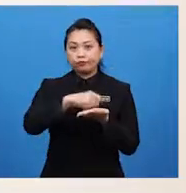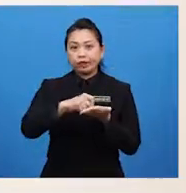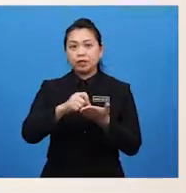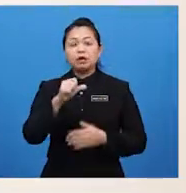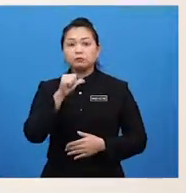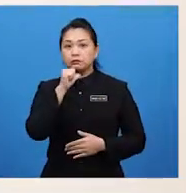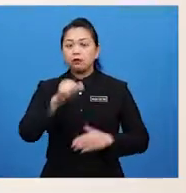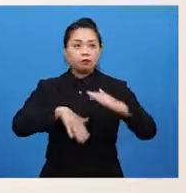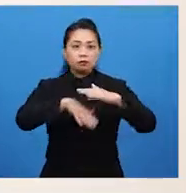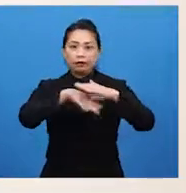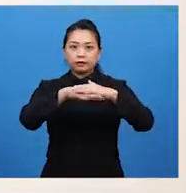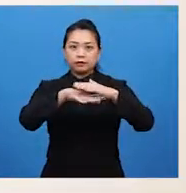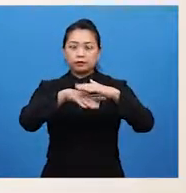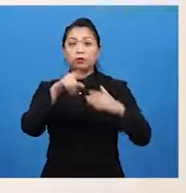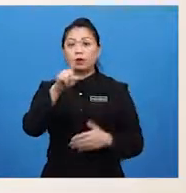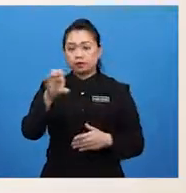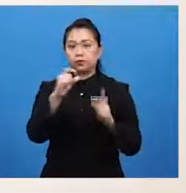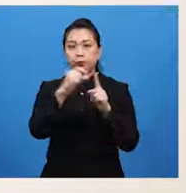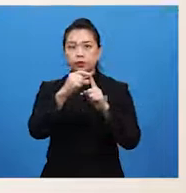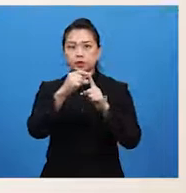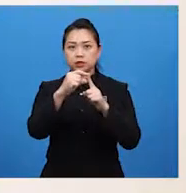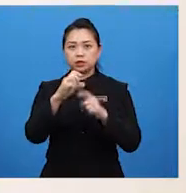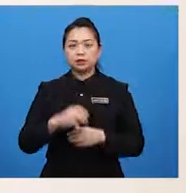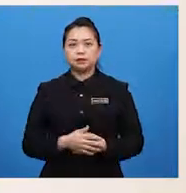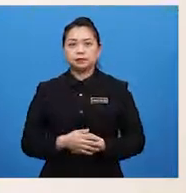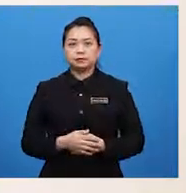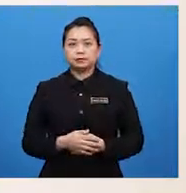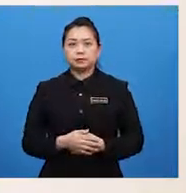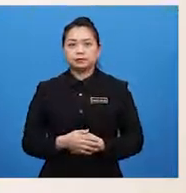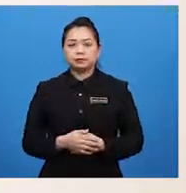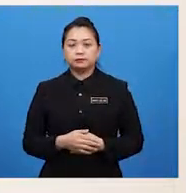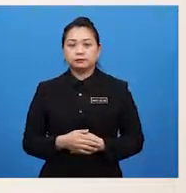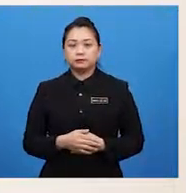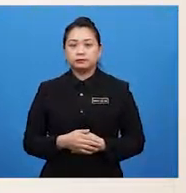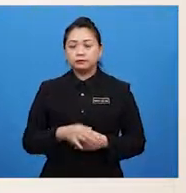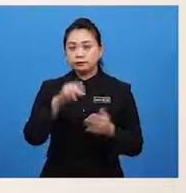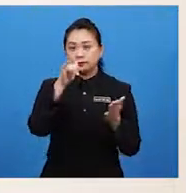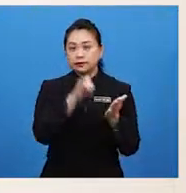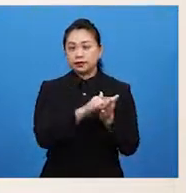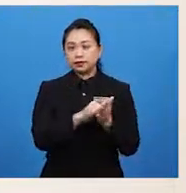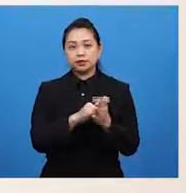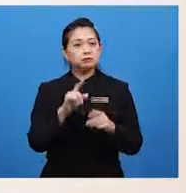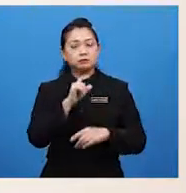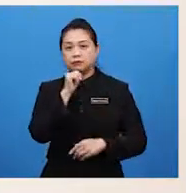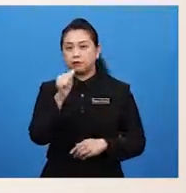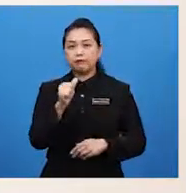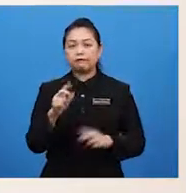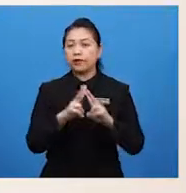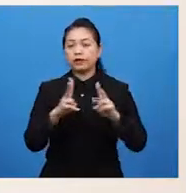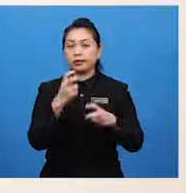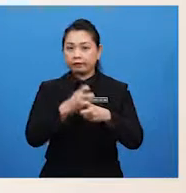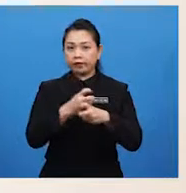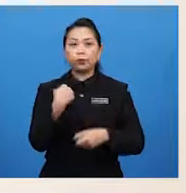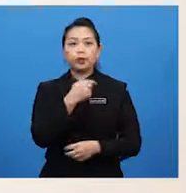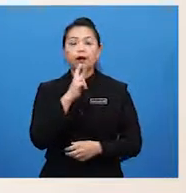not less than 100 words. I guess this is not very difficult. We are